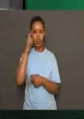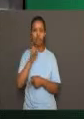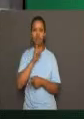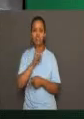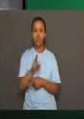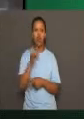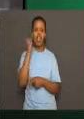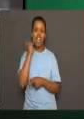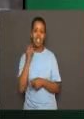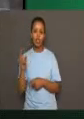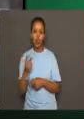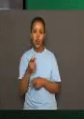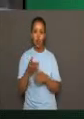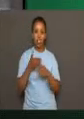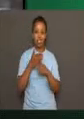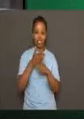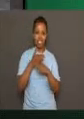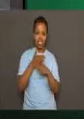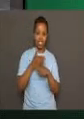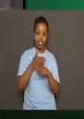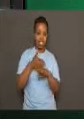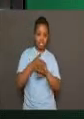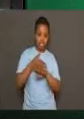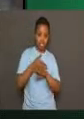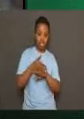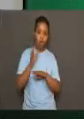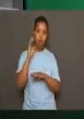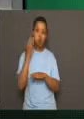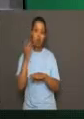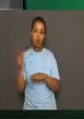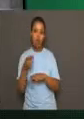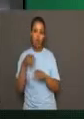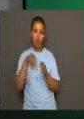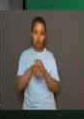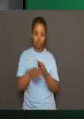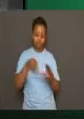thinner bamboo inside the thicker bamboo.